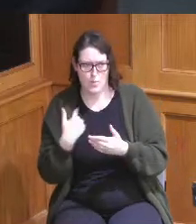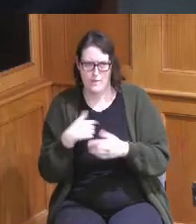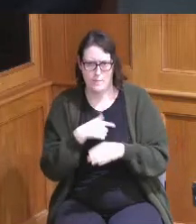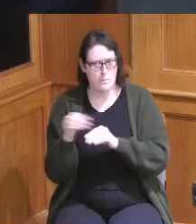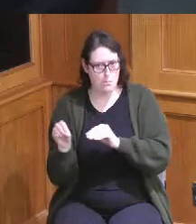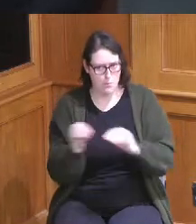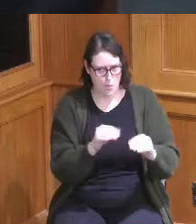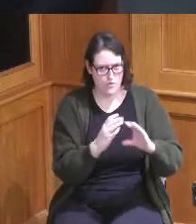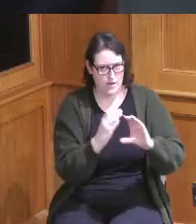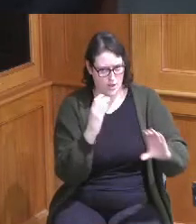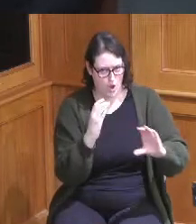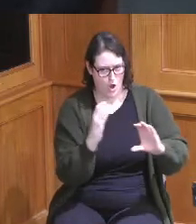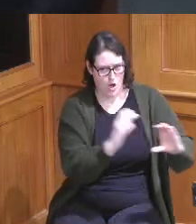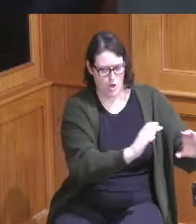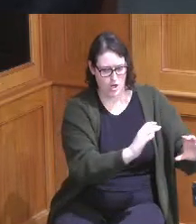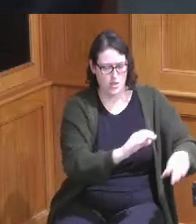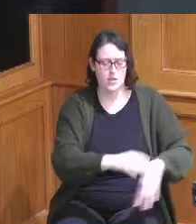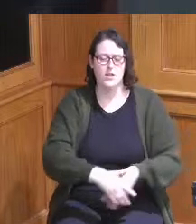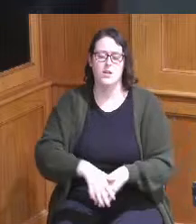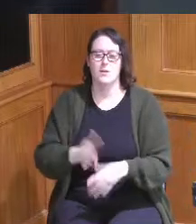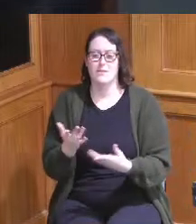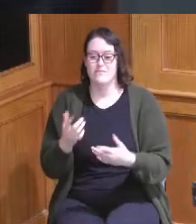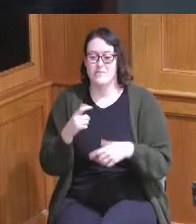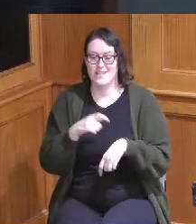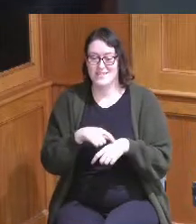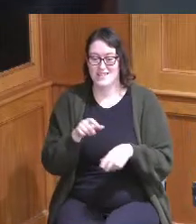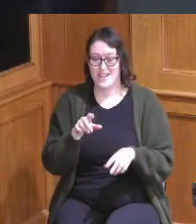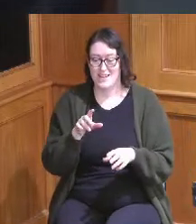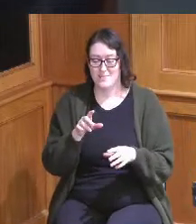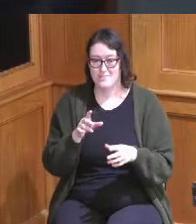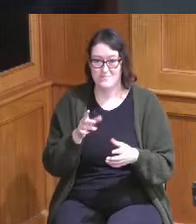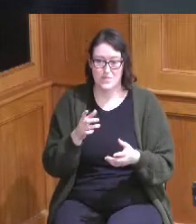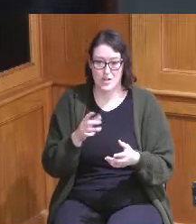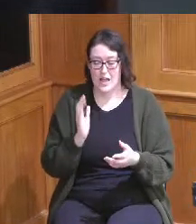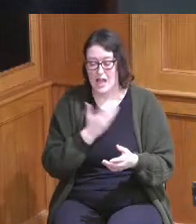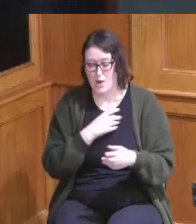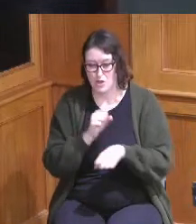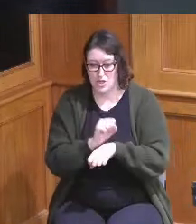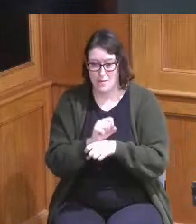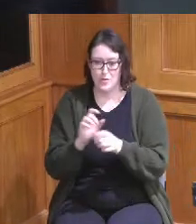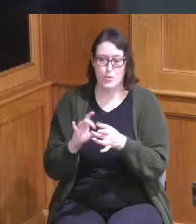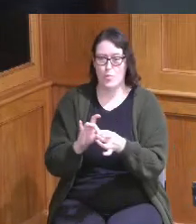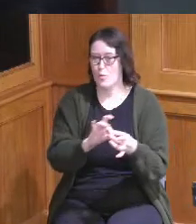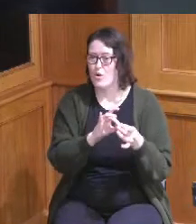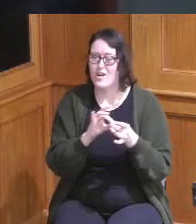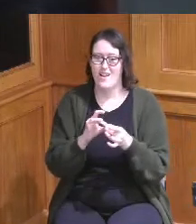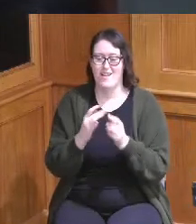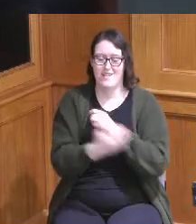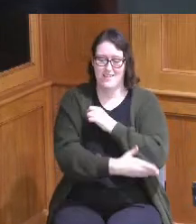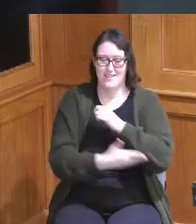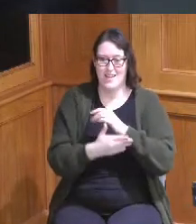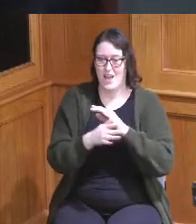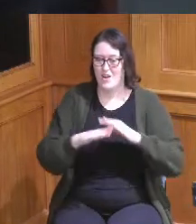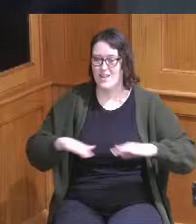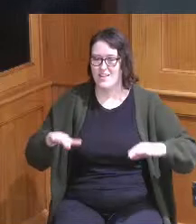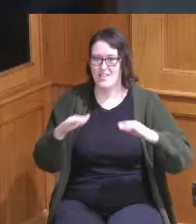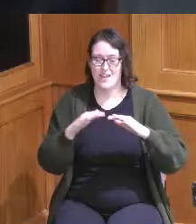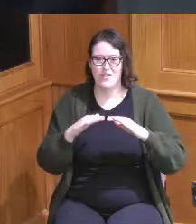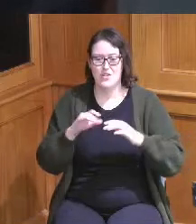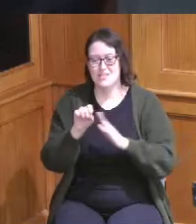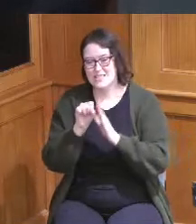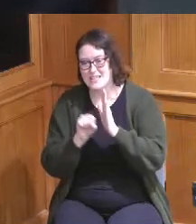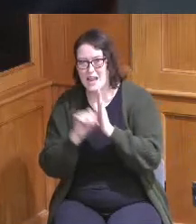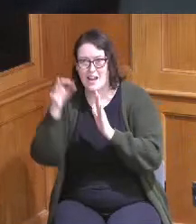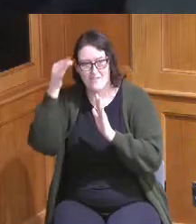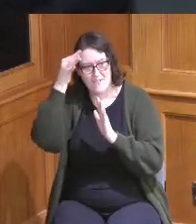point. Throughout the time period, our job in emergency management is obviously we coordinate countywide, state, and federal assets to